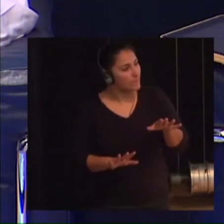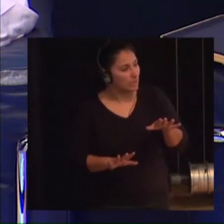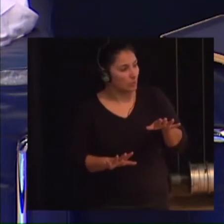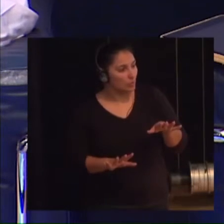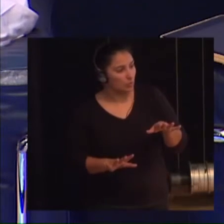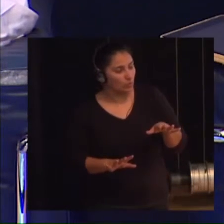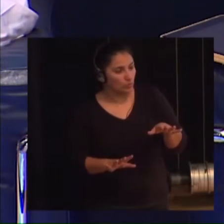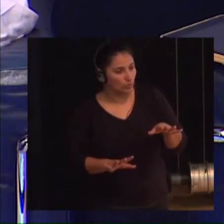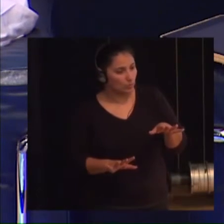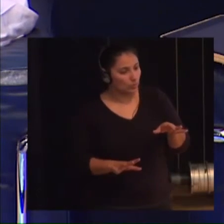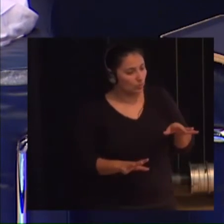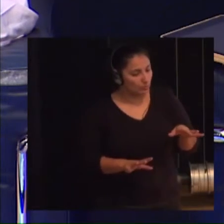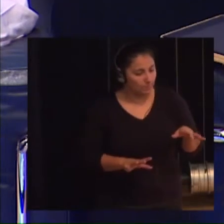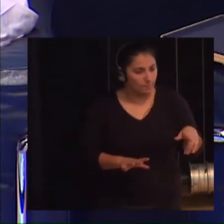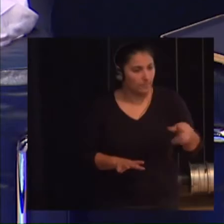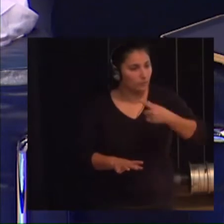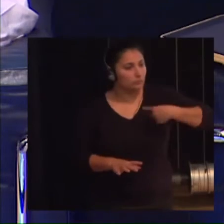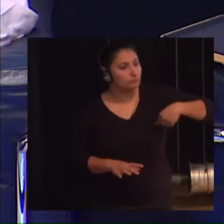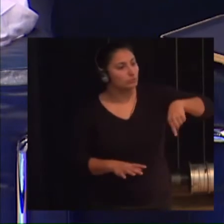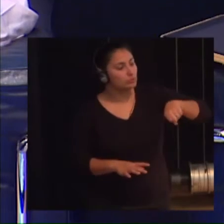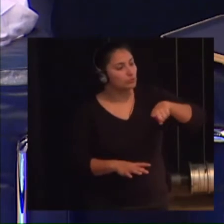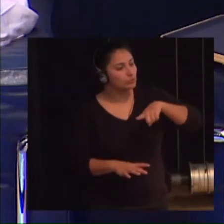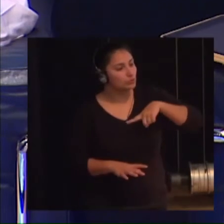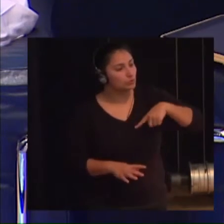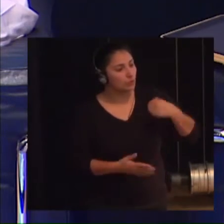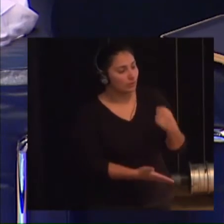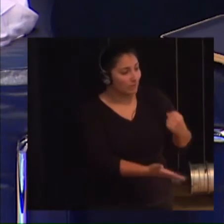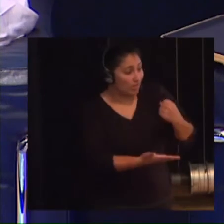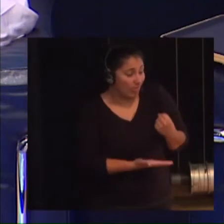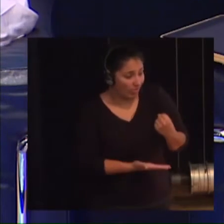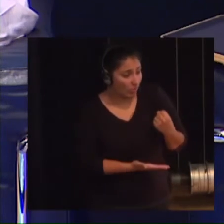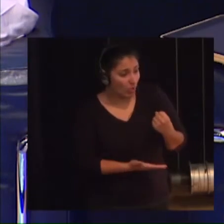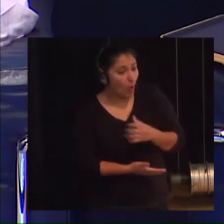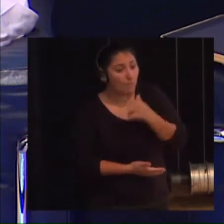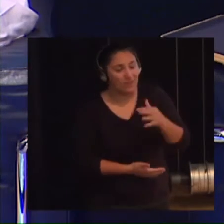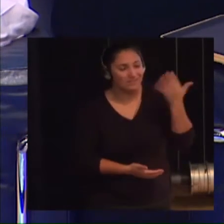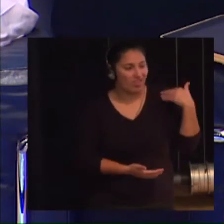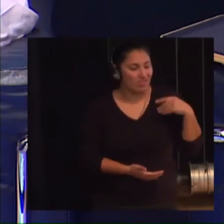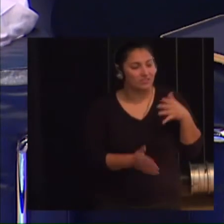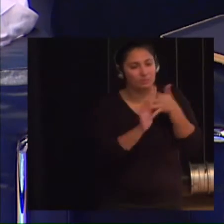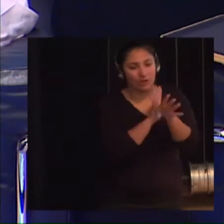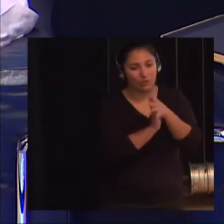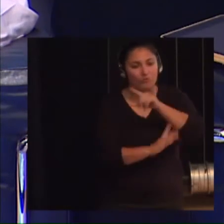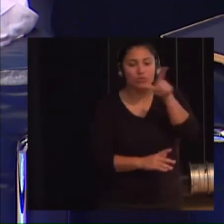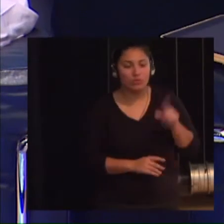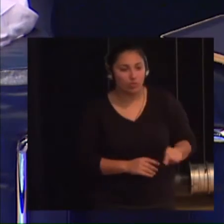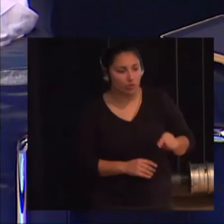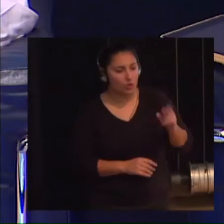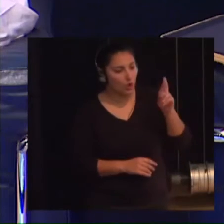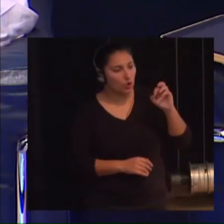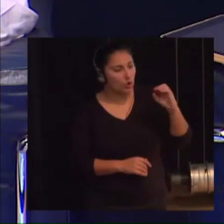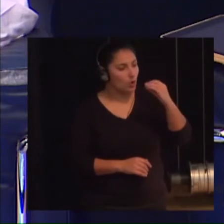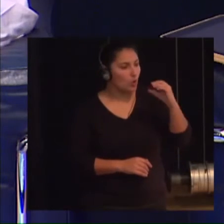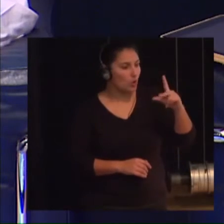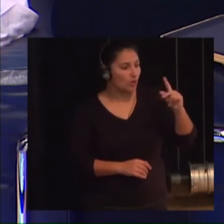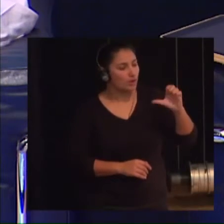as Rockefeller was explaining before, we enable media organizations to do more and better and more engaging coverage